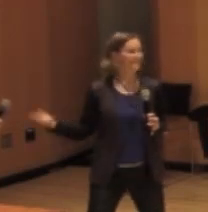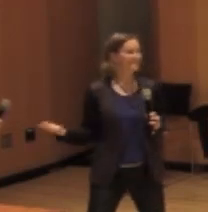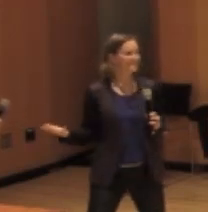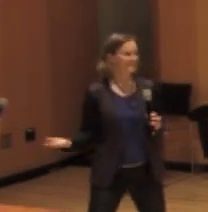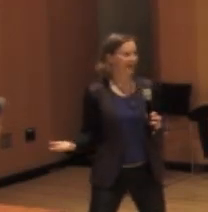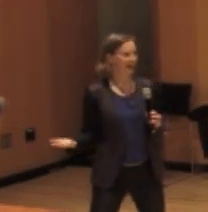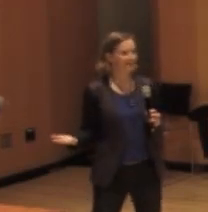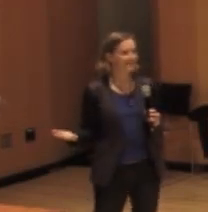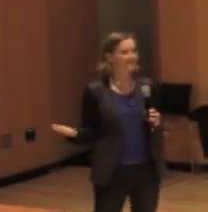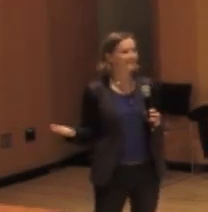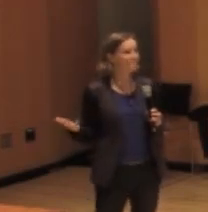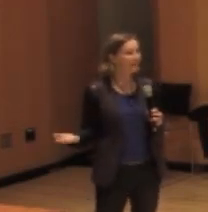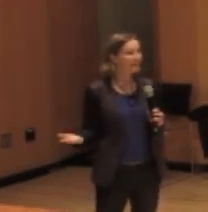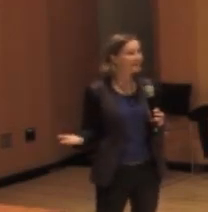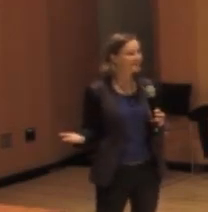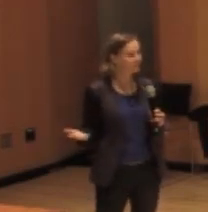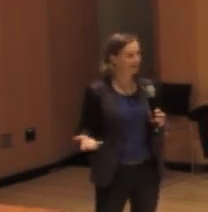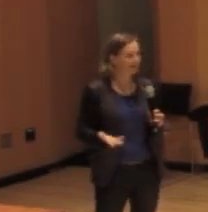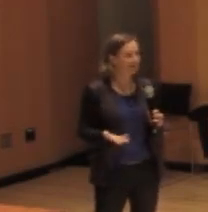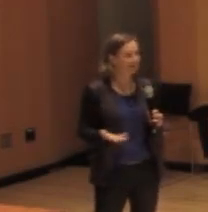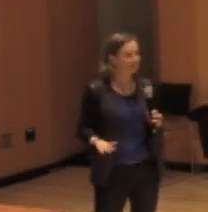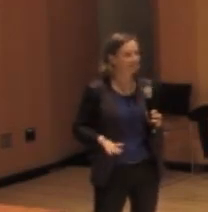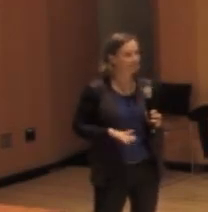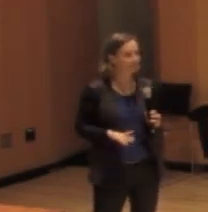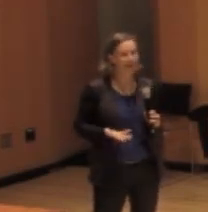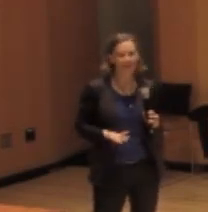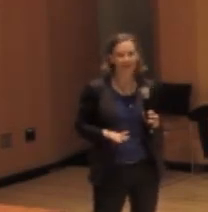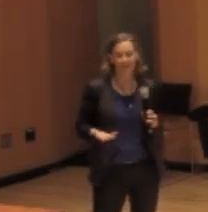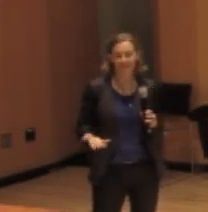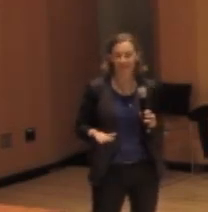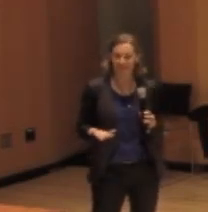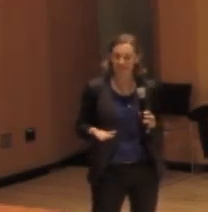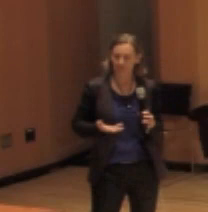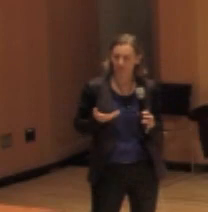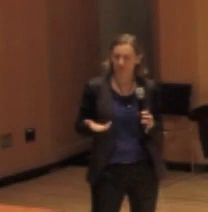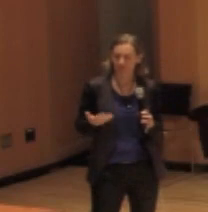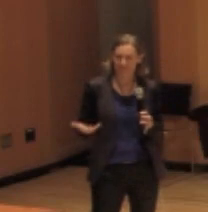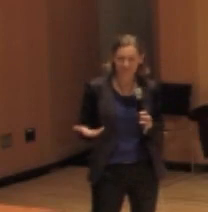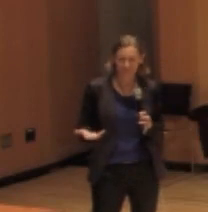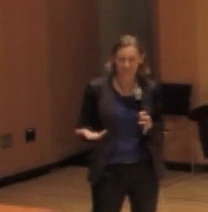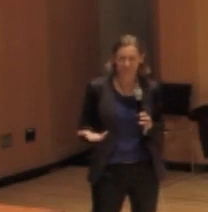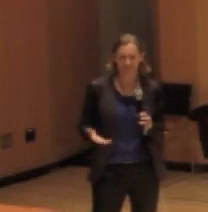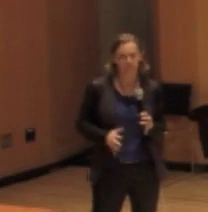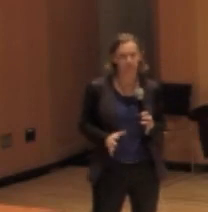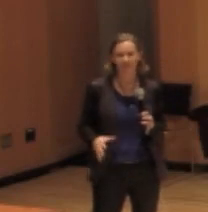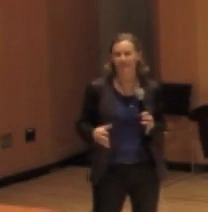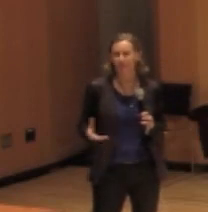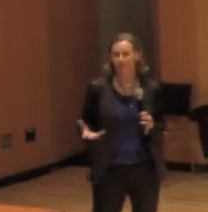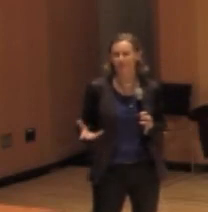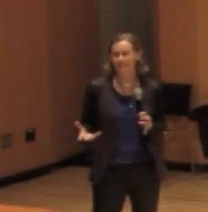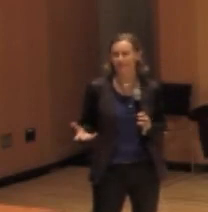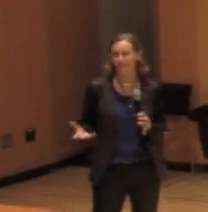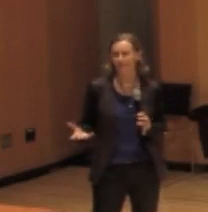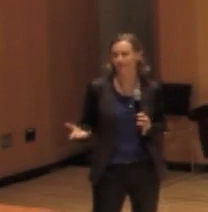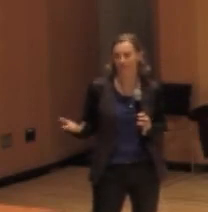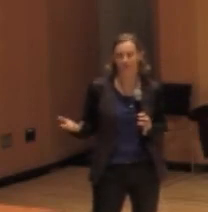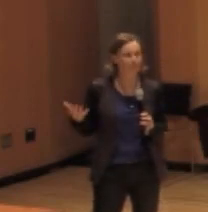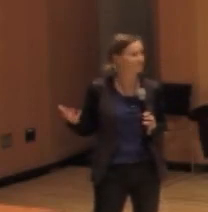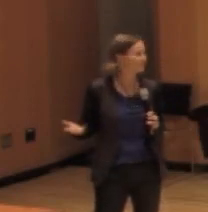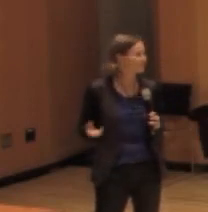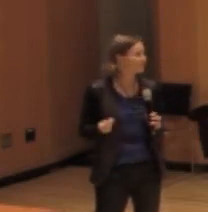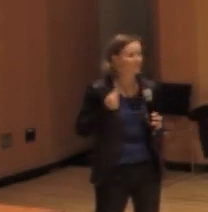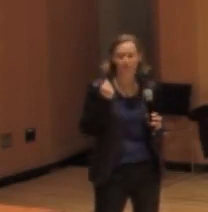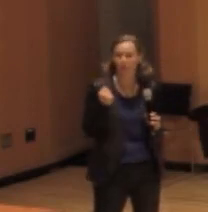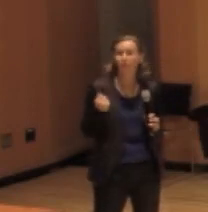who is this guy this is amazing writing I've never read anything like this before I've never seen anything like this before it was just such a